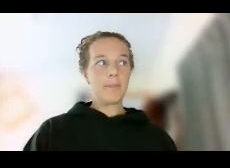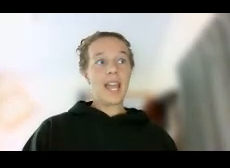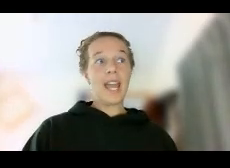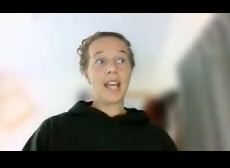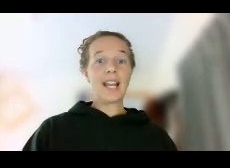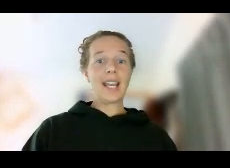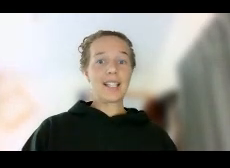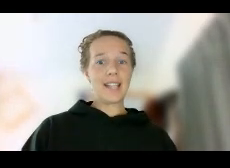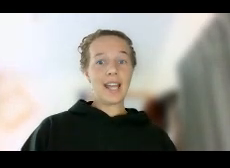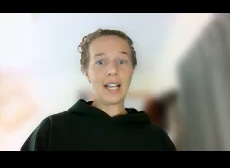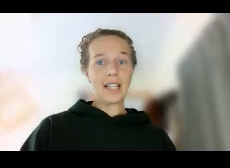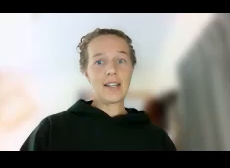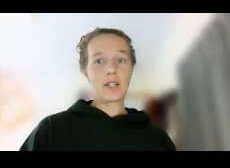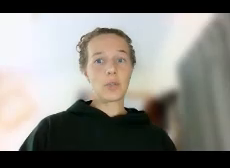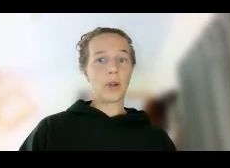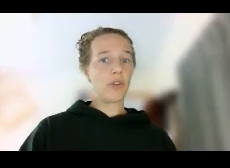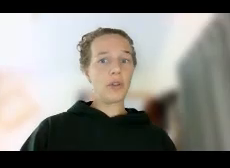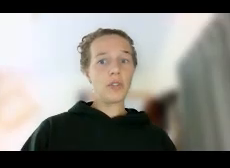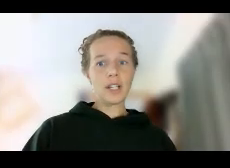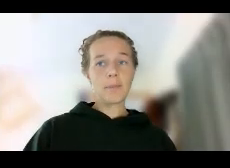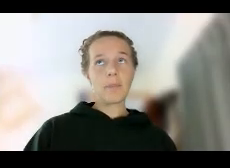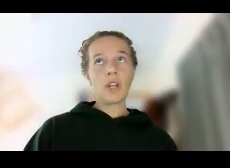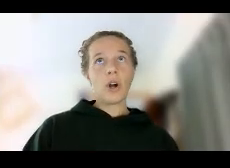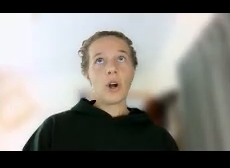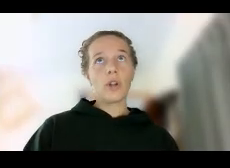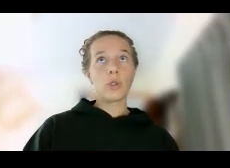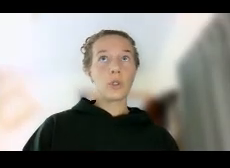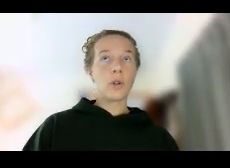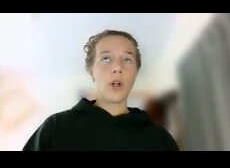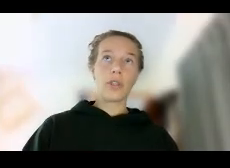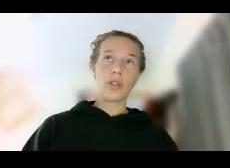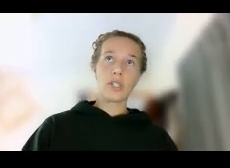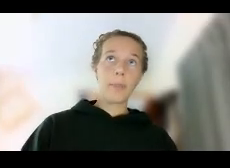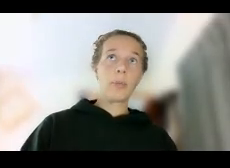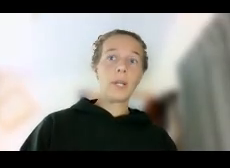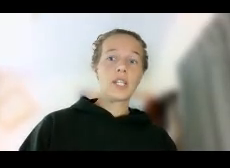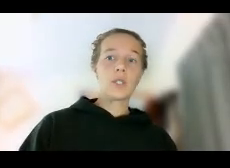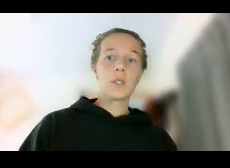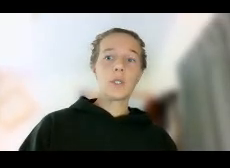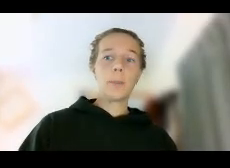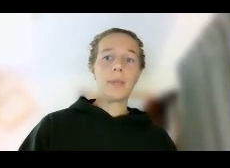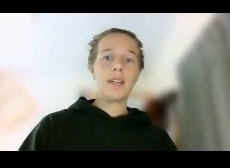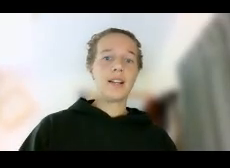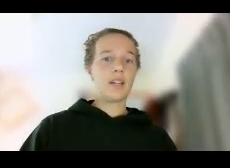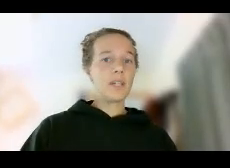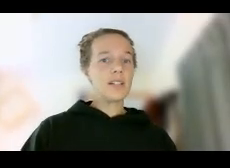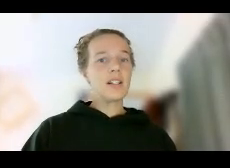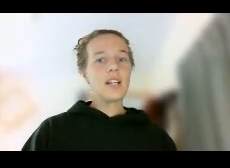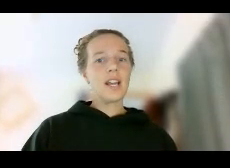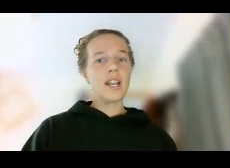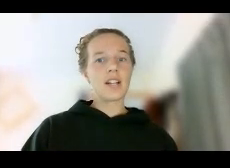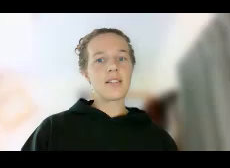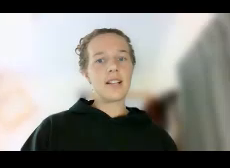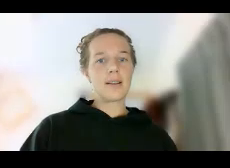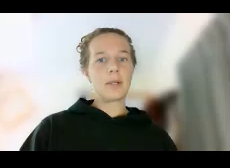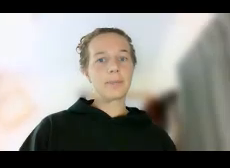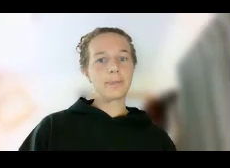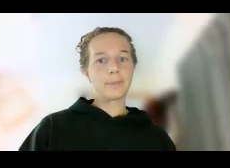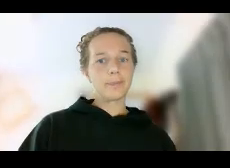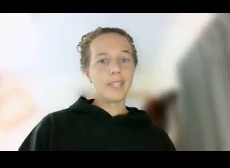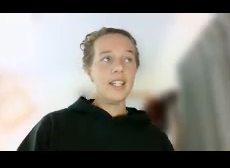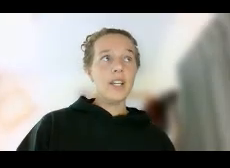beaches. And unlike sandlands, they can spawn throughout the year, although some populations peak in late winter and others